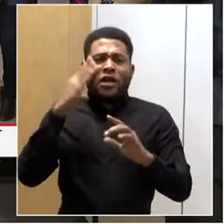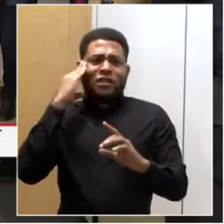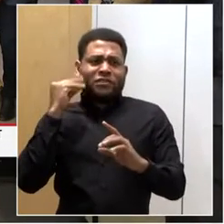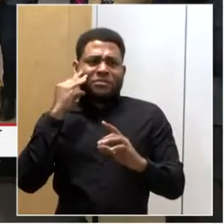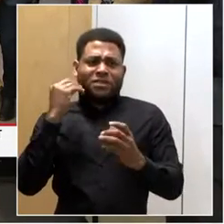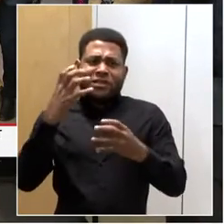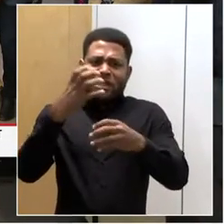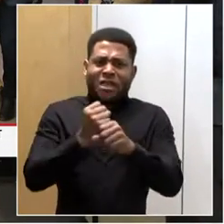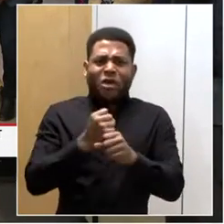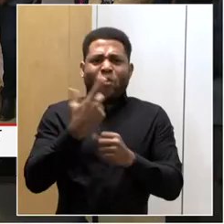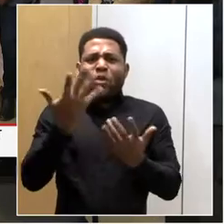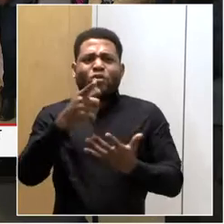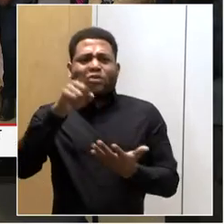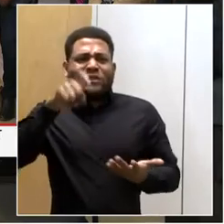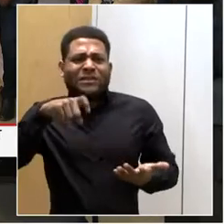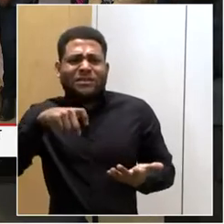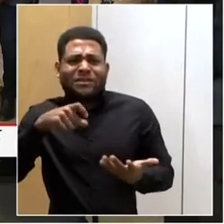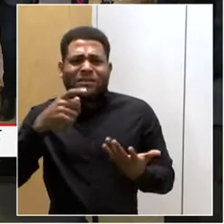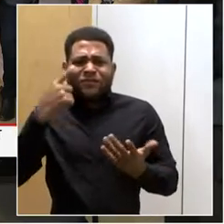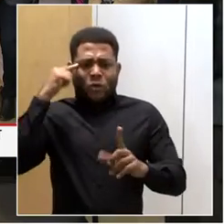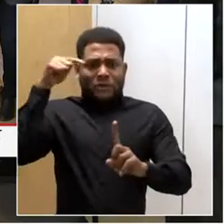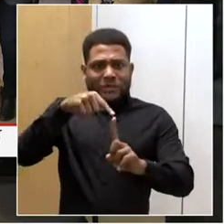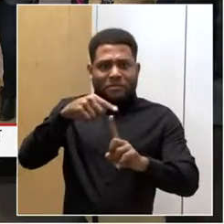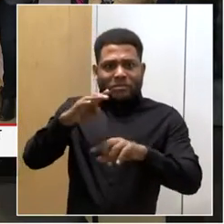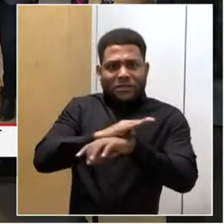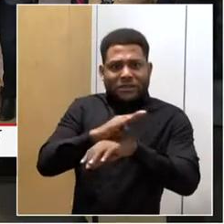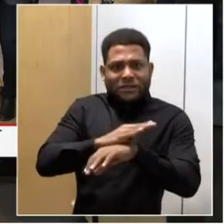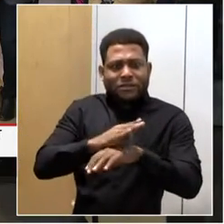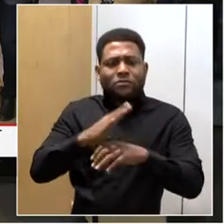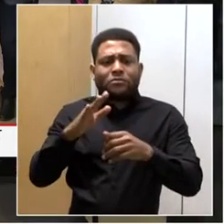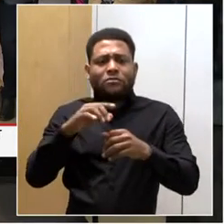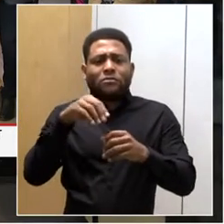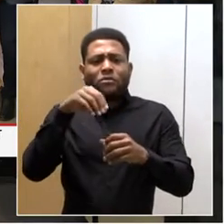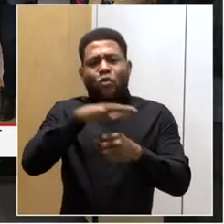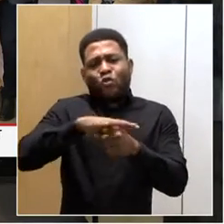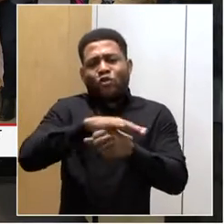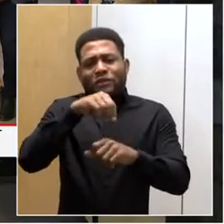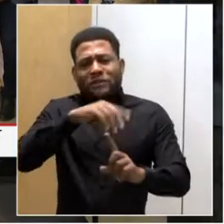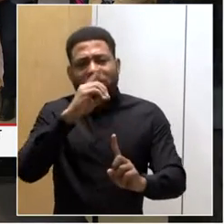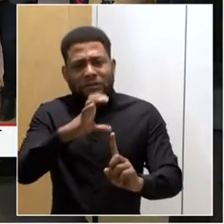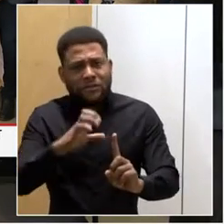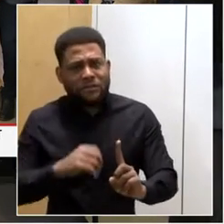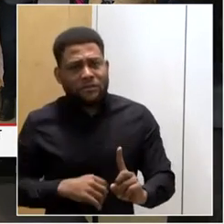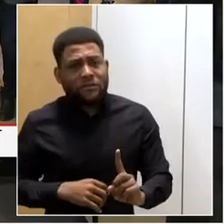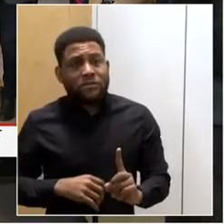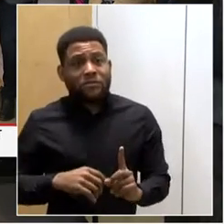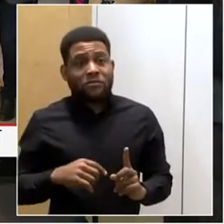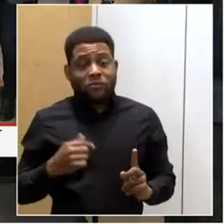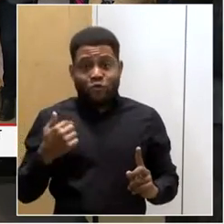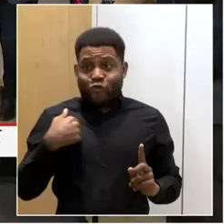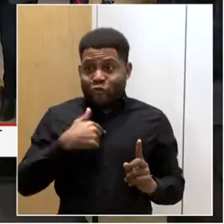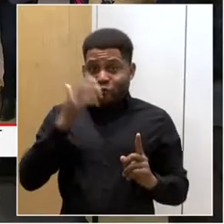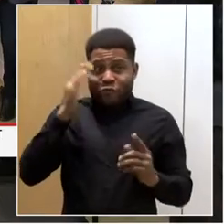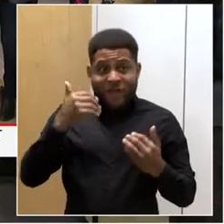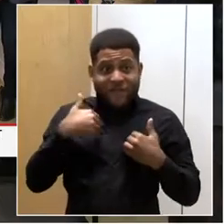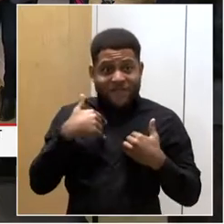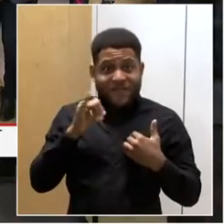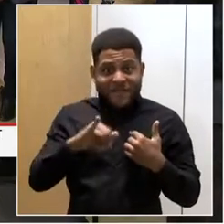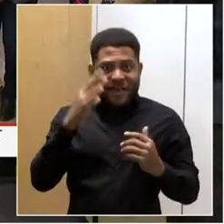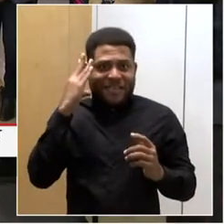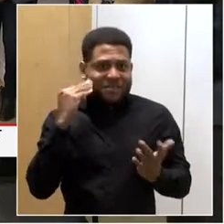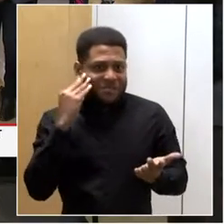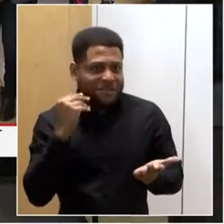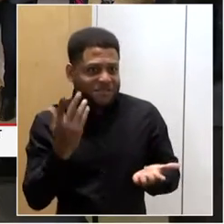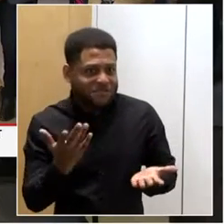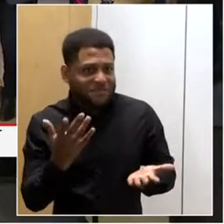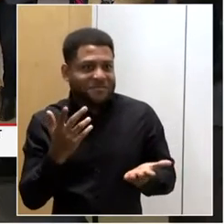business in the District of Columbia and to make our local economy tick. And we're going to get those experiences, and our tourists are going to get those experiences, and the residents who live here are